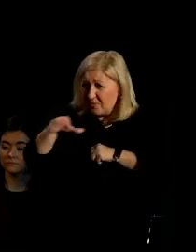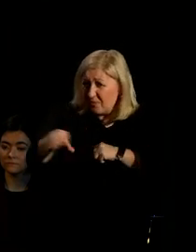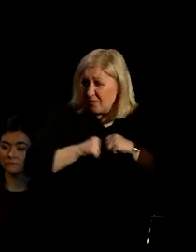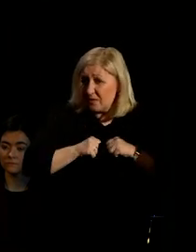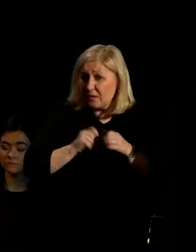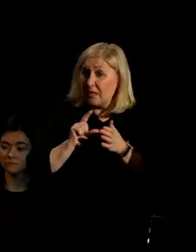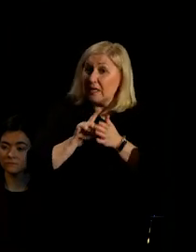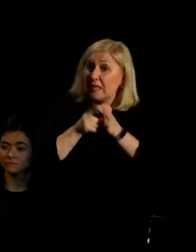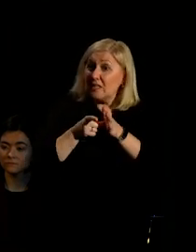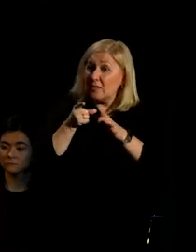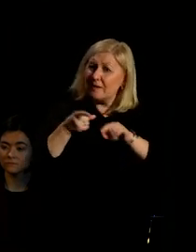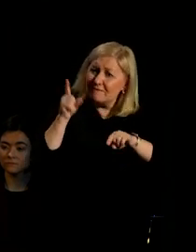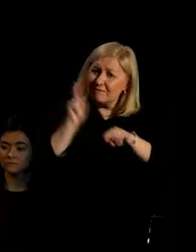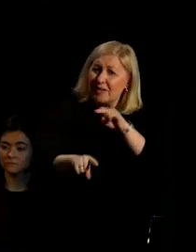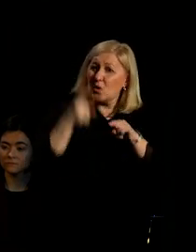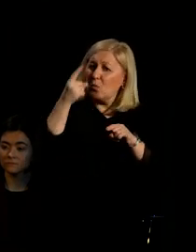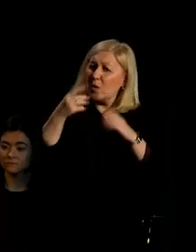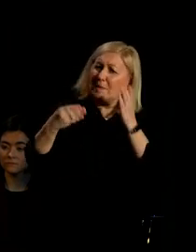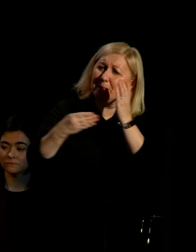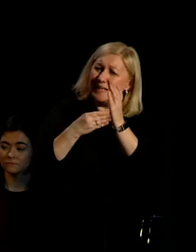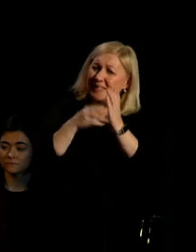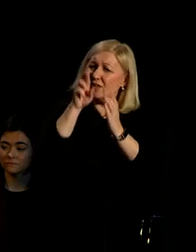billion Reichsmarks to pay for the damage.